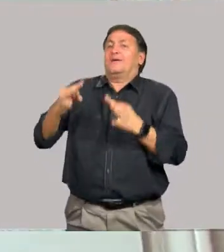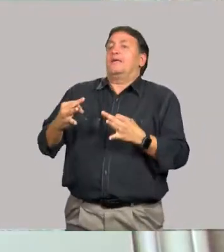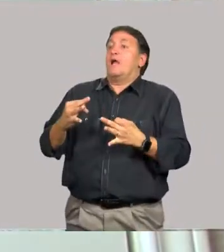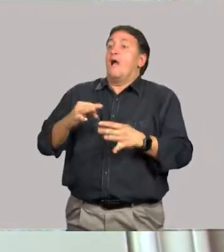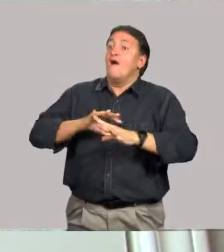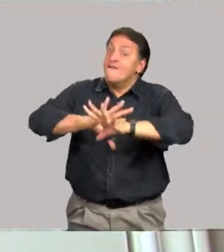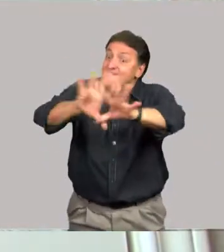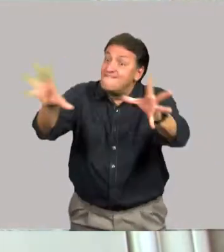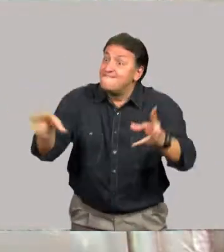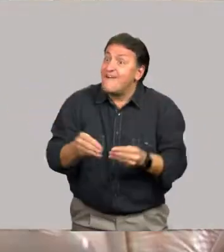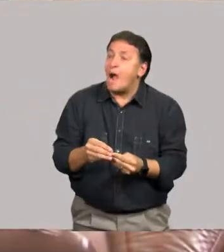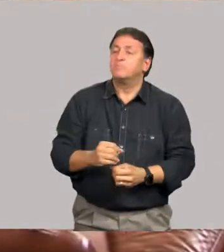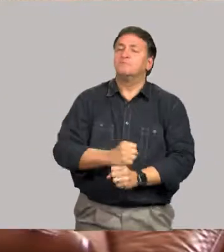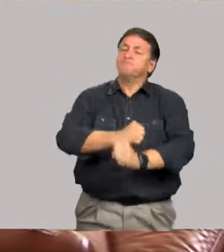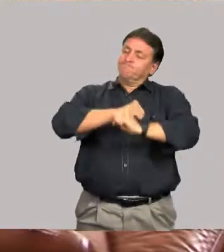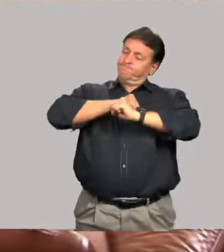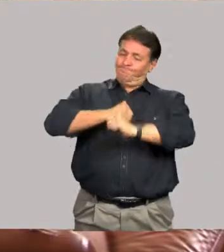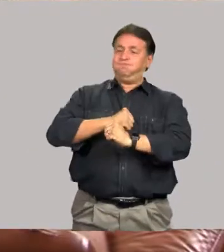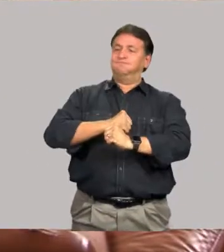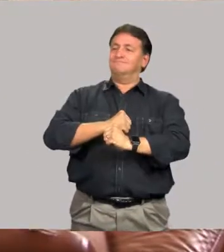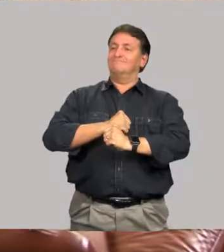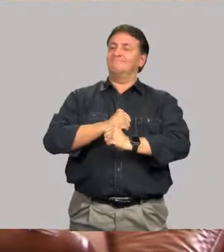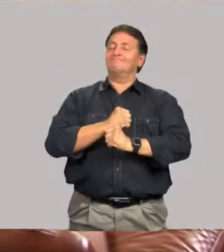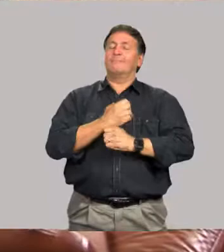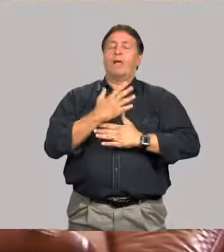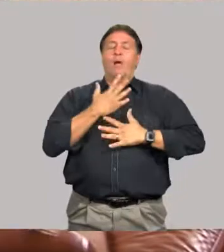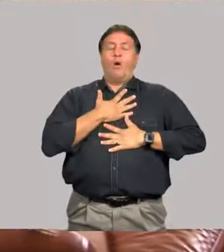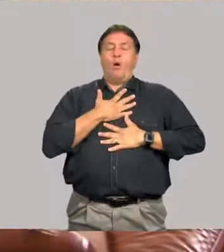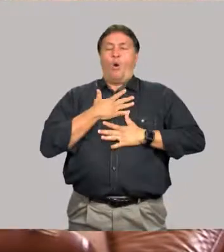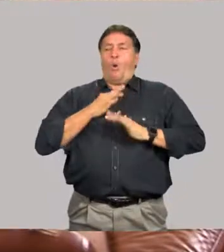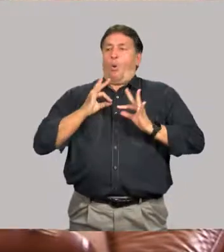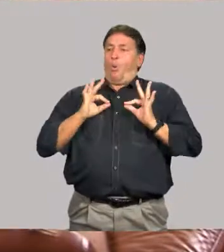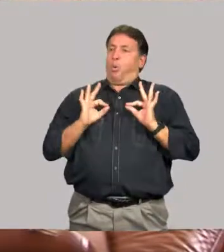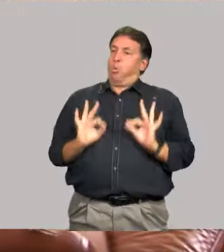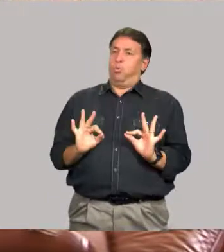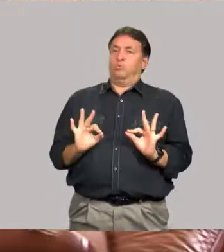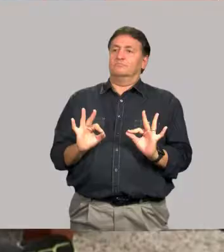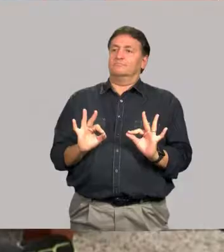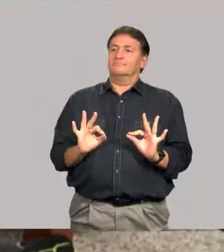react quickly. Make sure each member of your family has an emergency